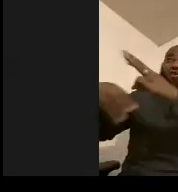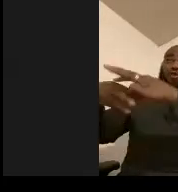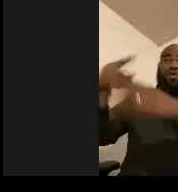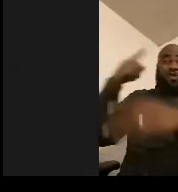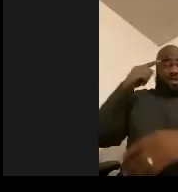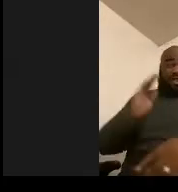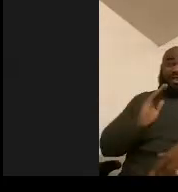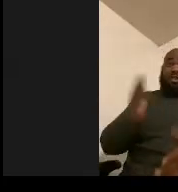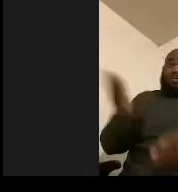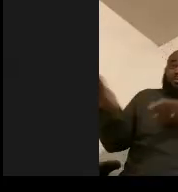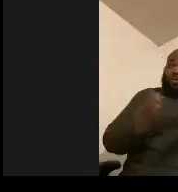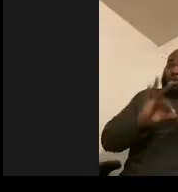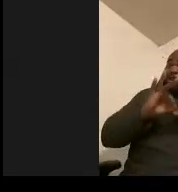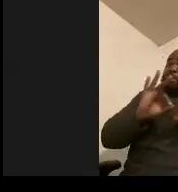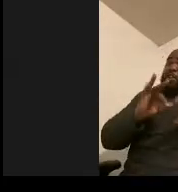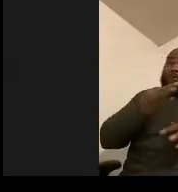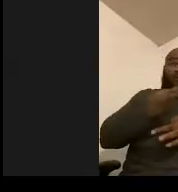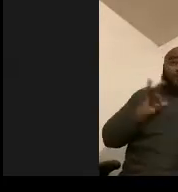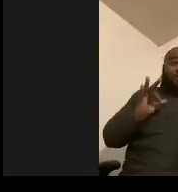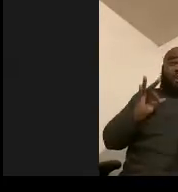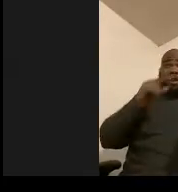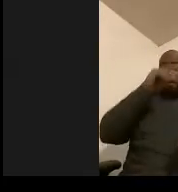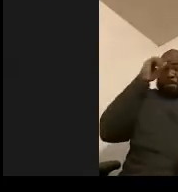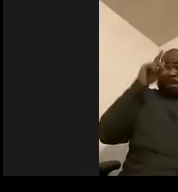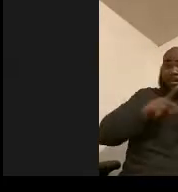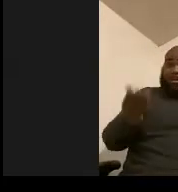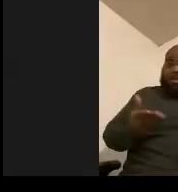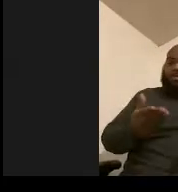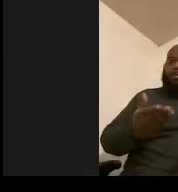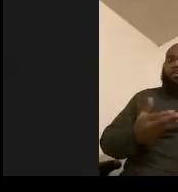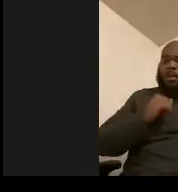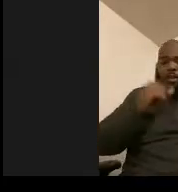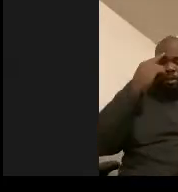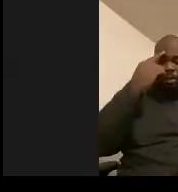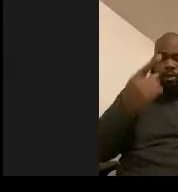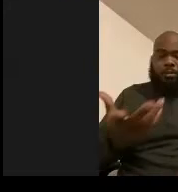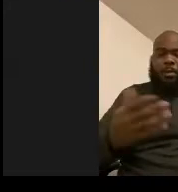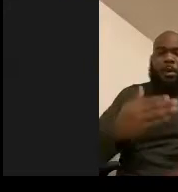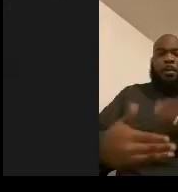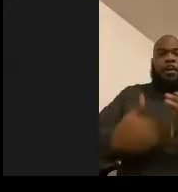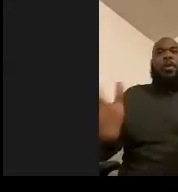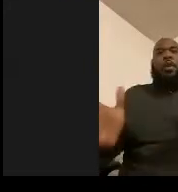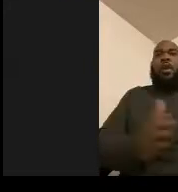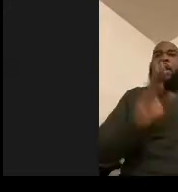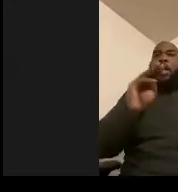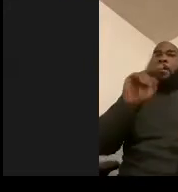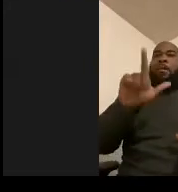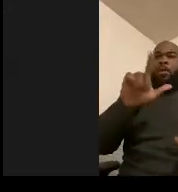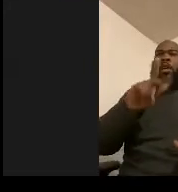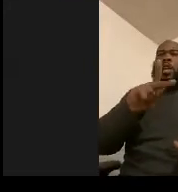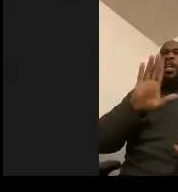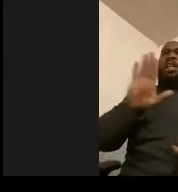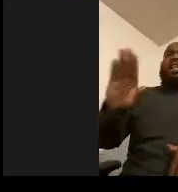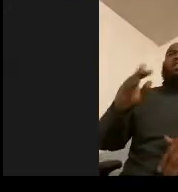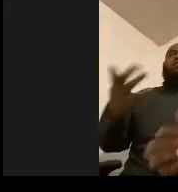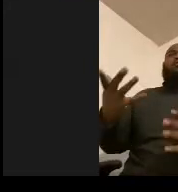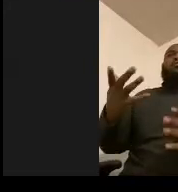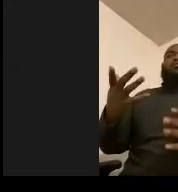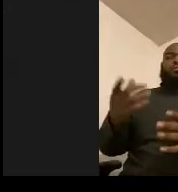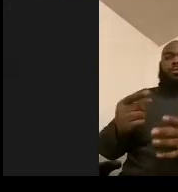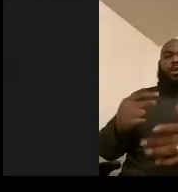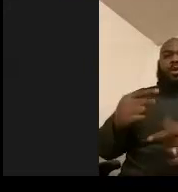so. Anyway, let's go through King's arguments. There's a number of arguments he gives. So one is that war spending